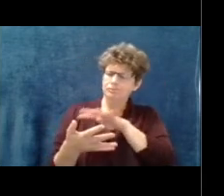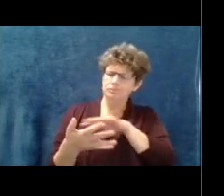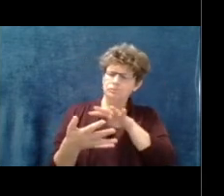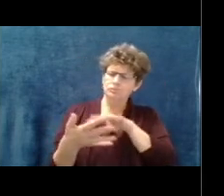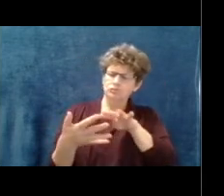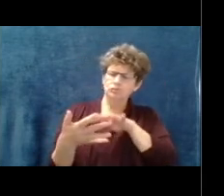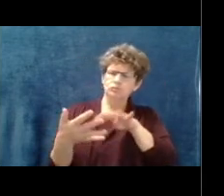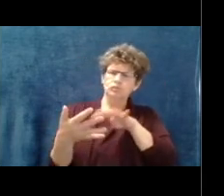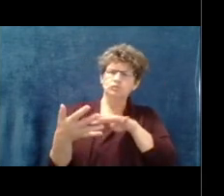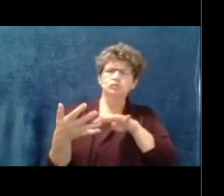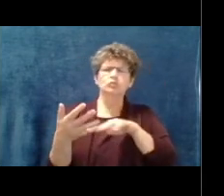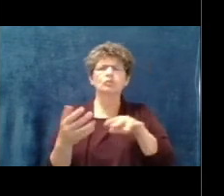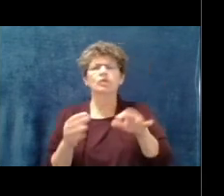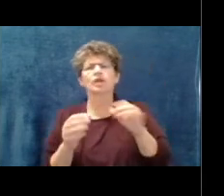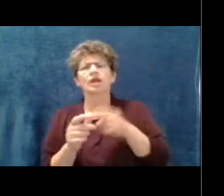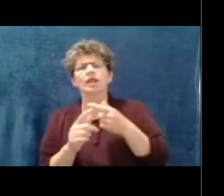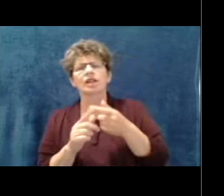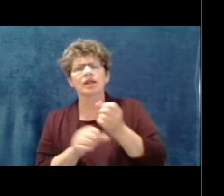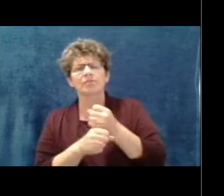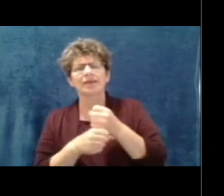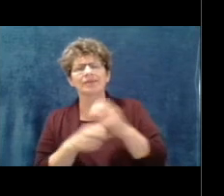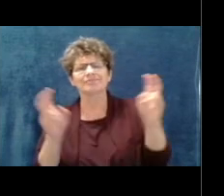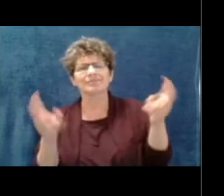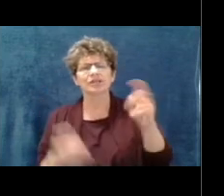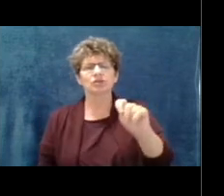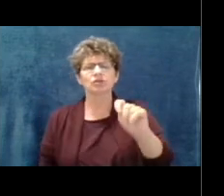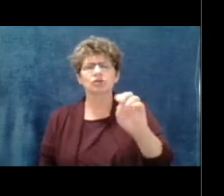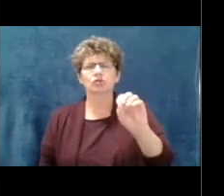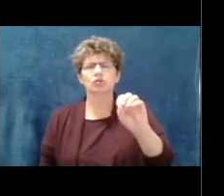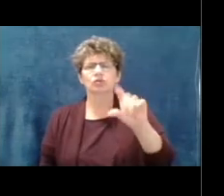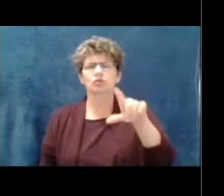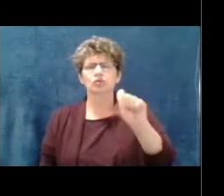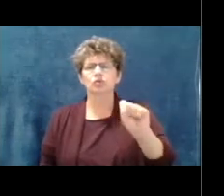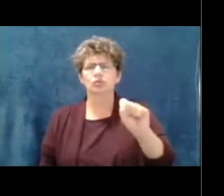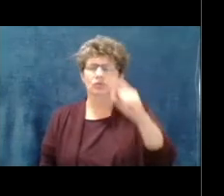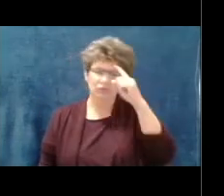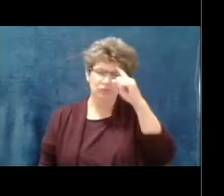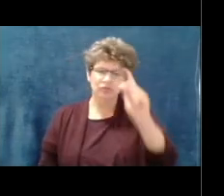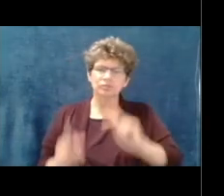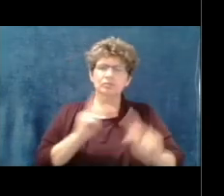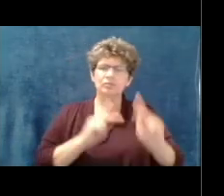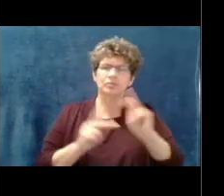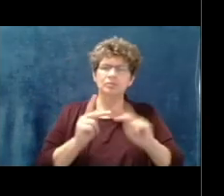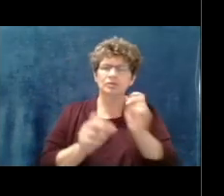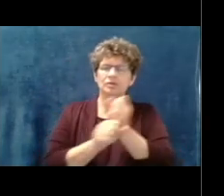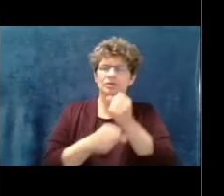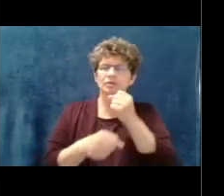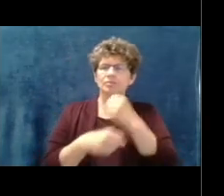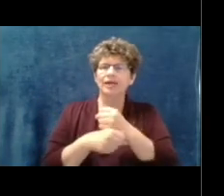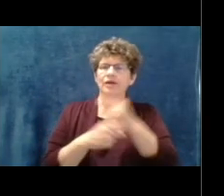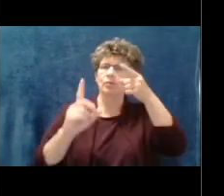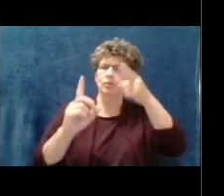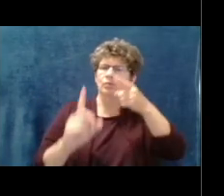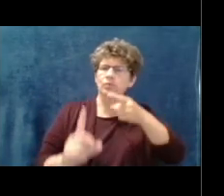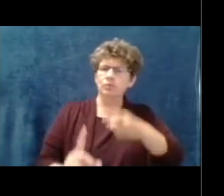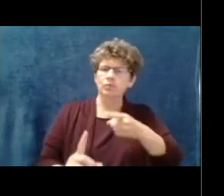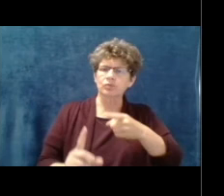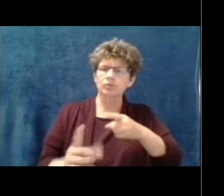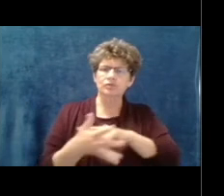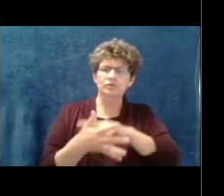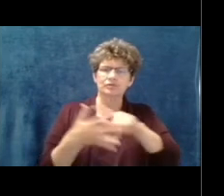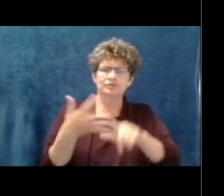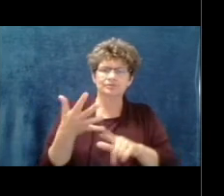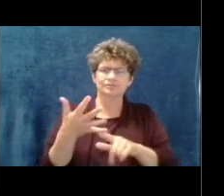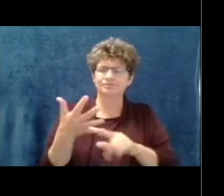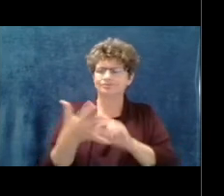kind of a tool set that people can use to try and make goals around these 5 areas. And we'll talk a bit about that. So again, what are the